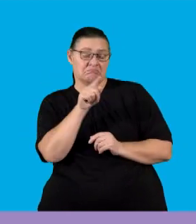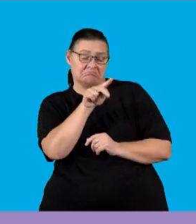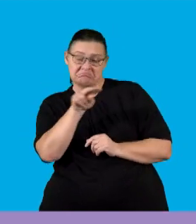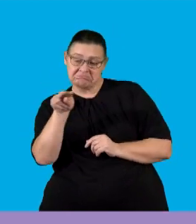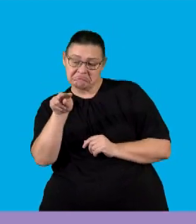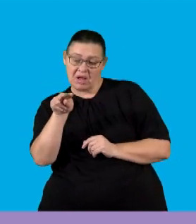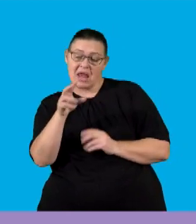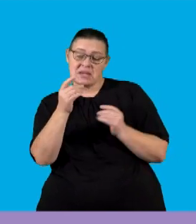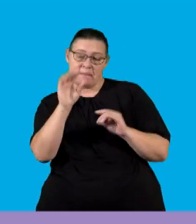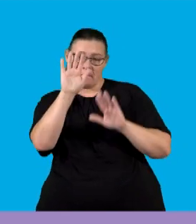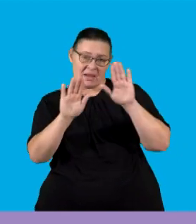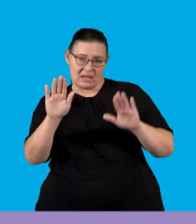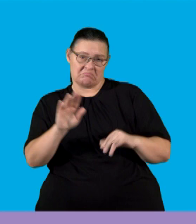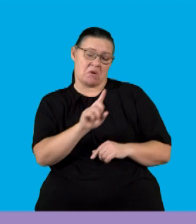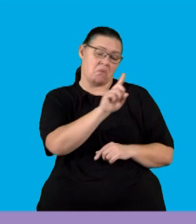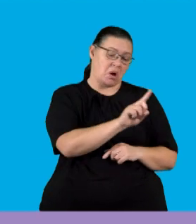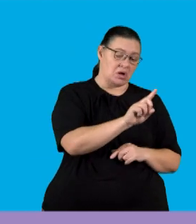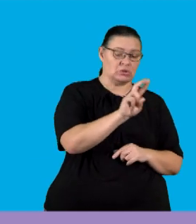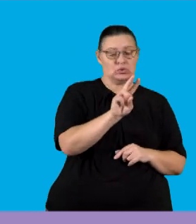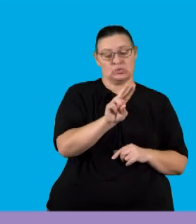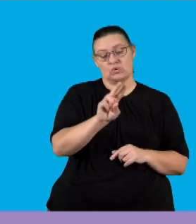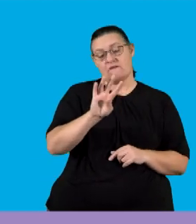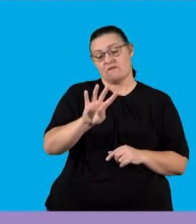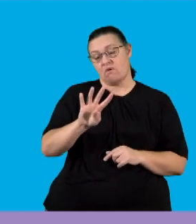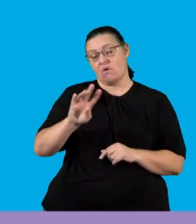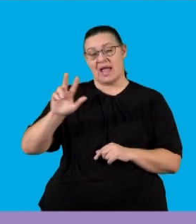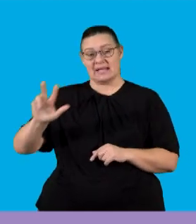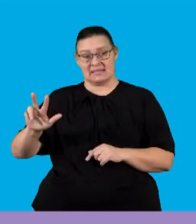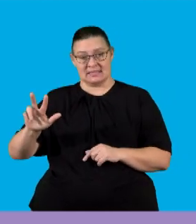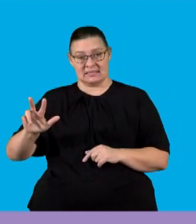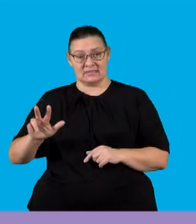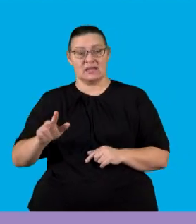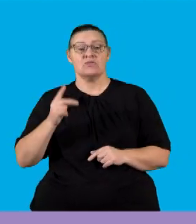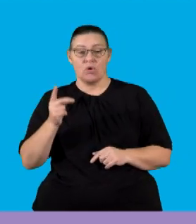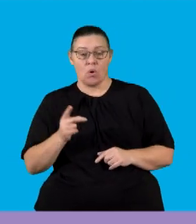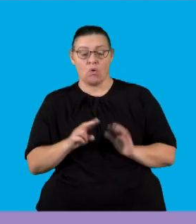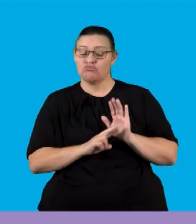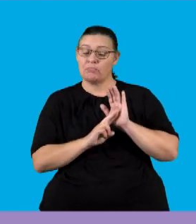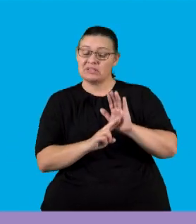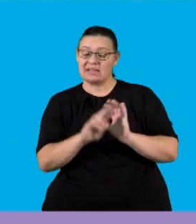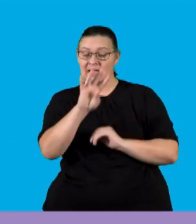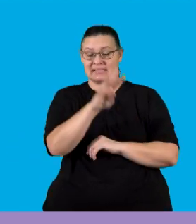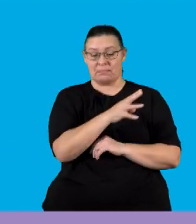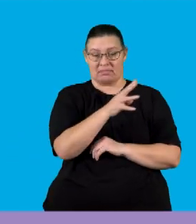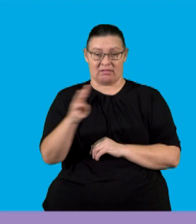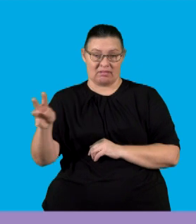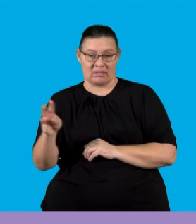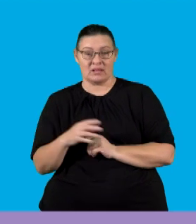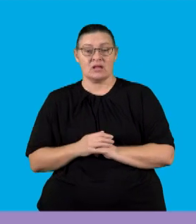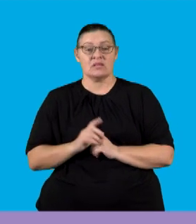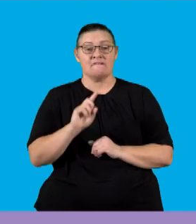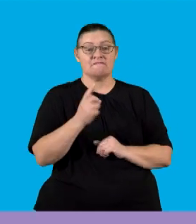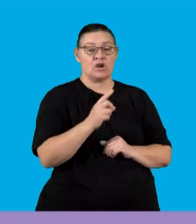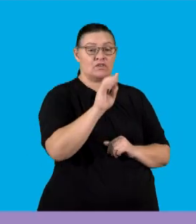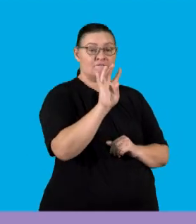there is our table. The first 4 terms, of course, we can represent because we know what they are. But for us to find the